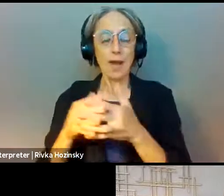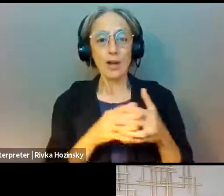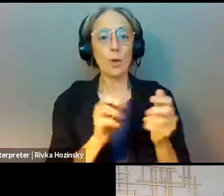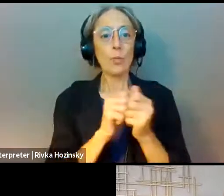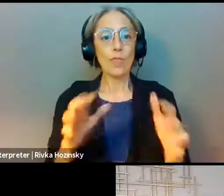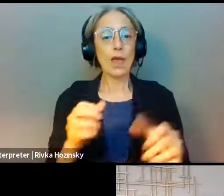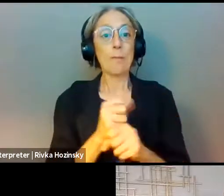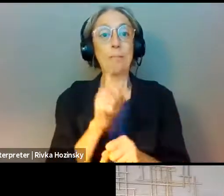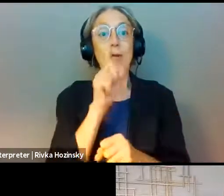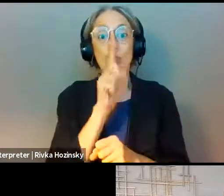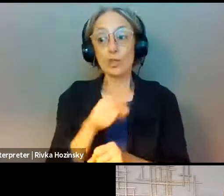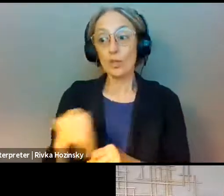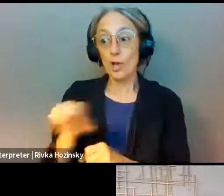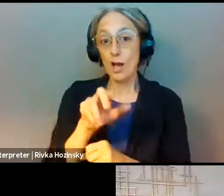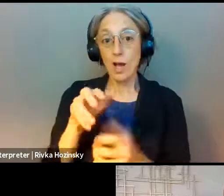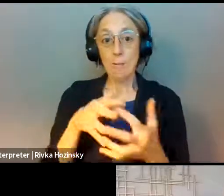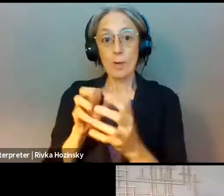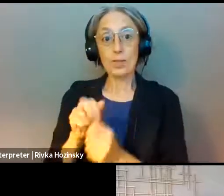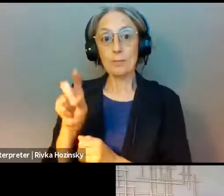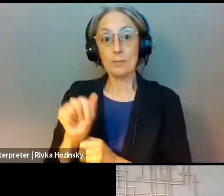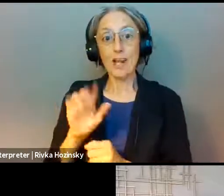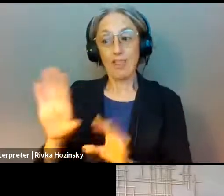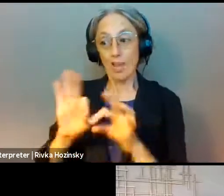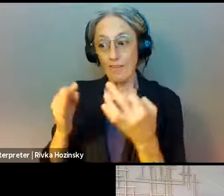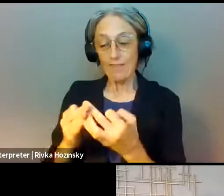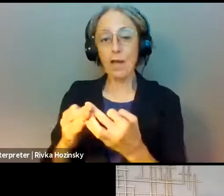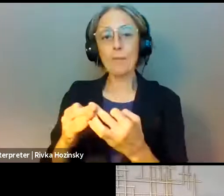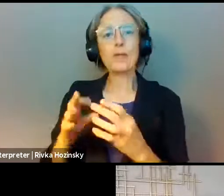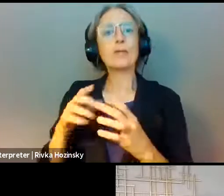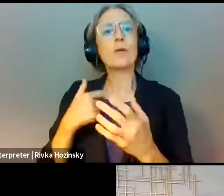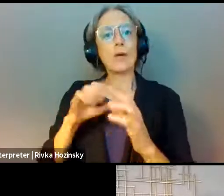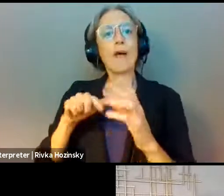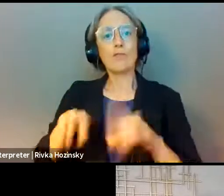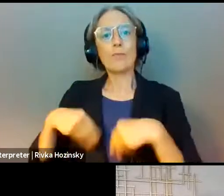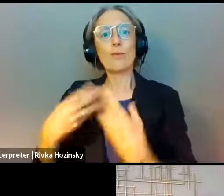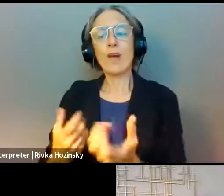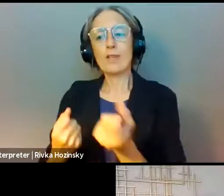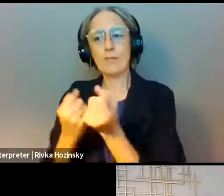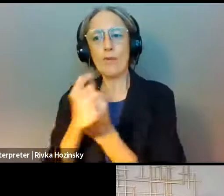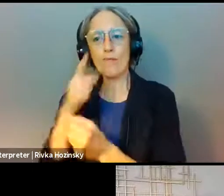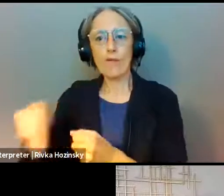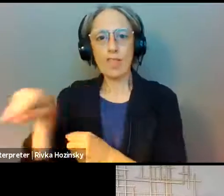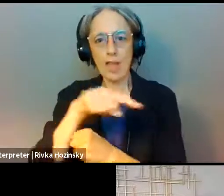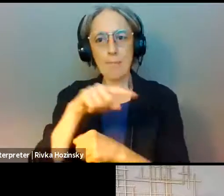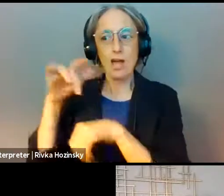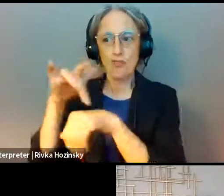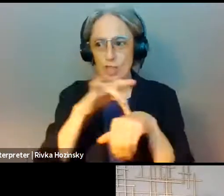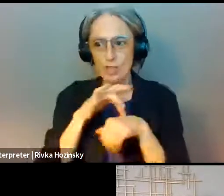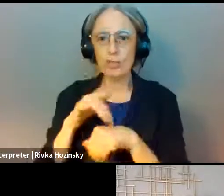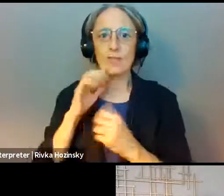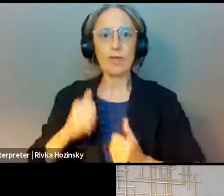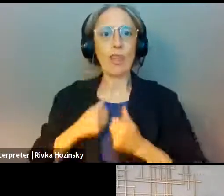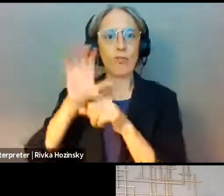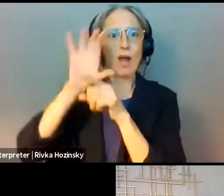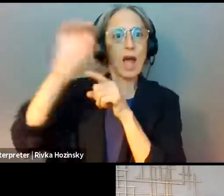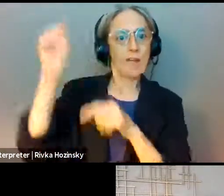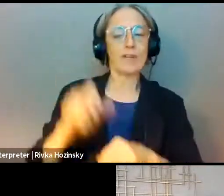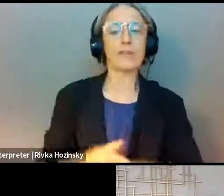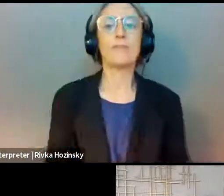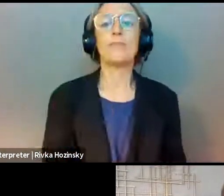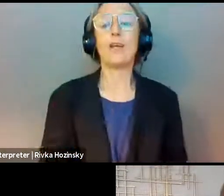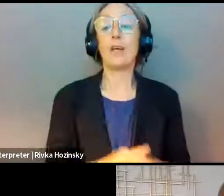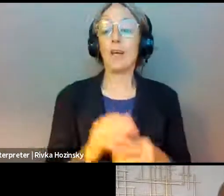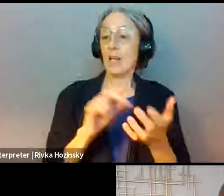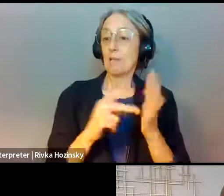Americans who have disabilities and their families have the support and resources they need to thrive. This means making sure that disability justice